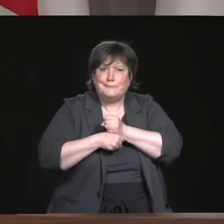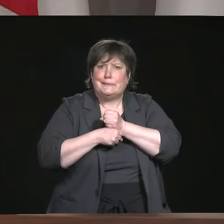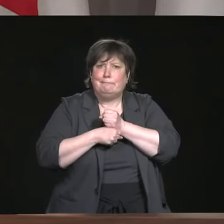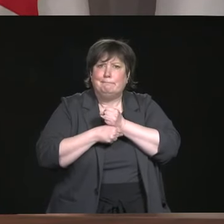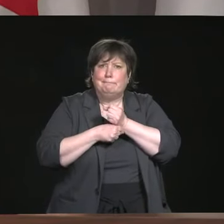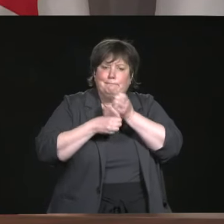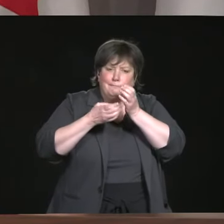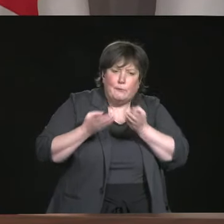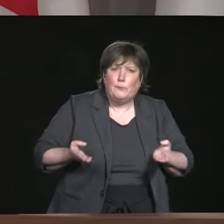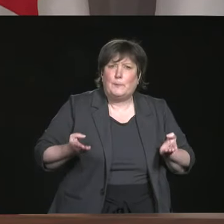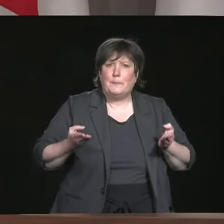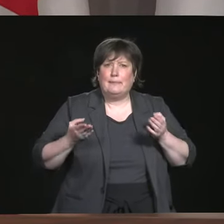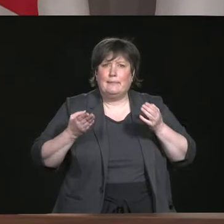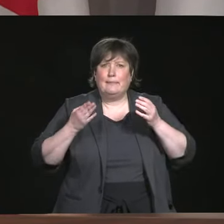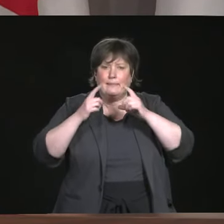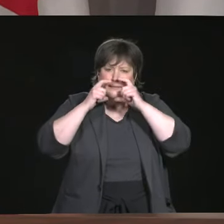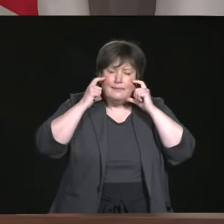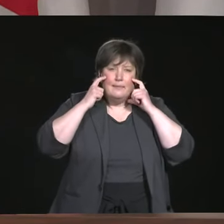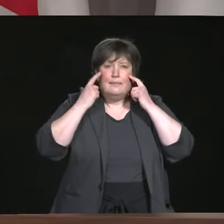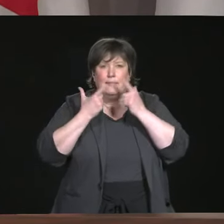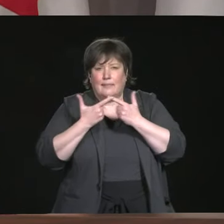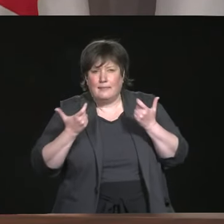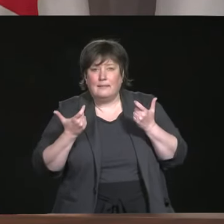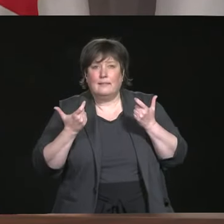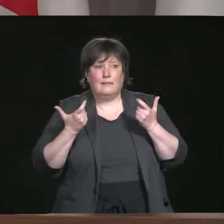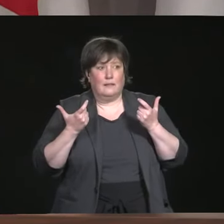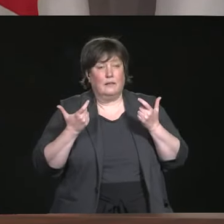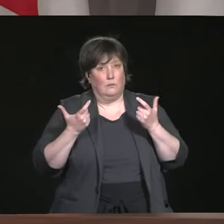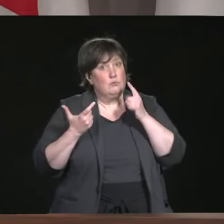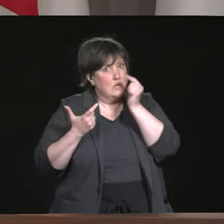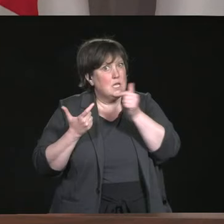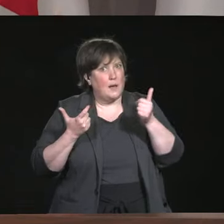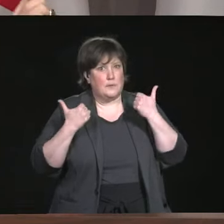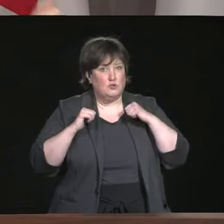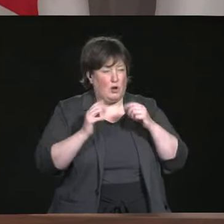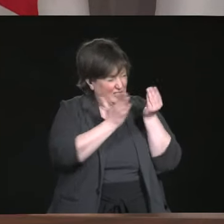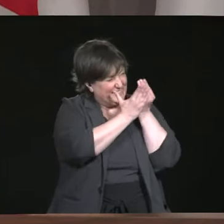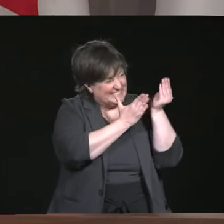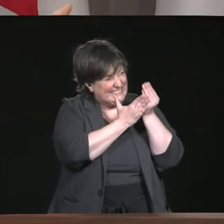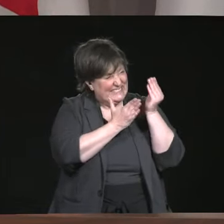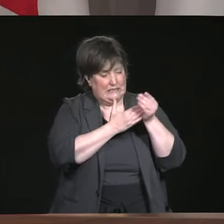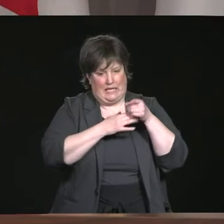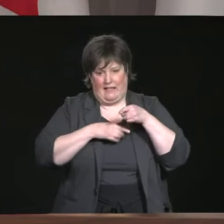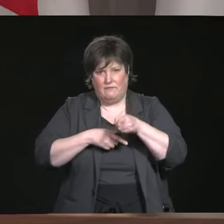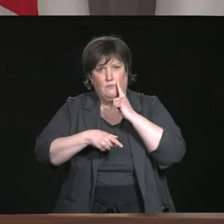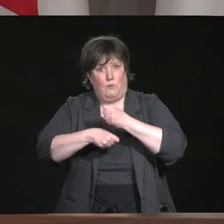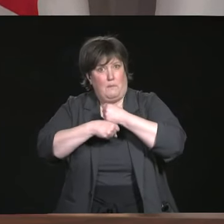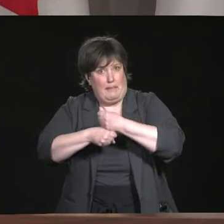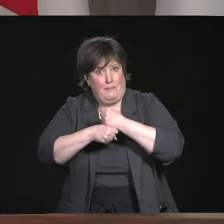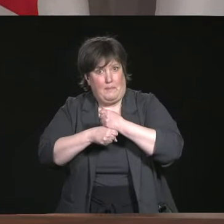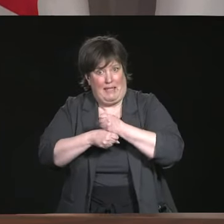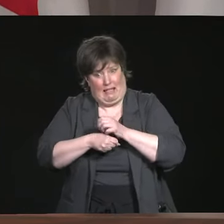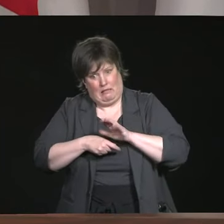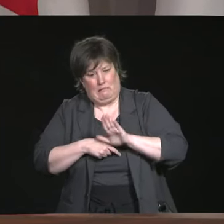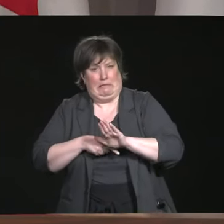extraordinary efforts we're making in procurement internationally and getting Canadian companies who have been